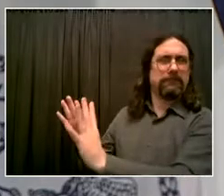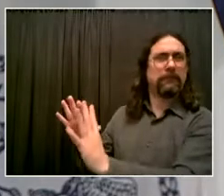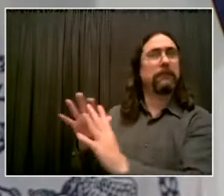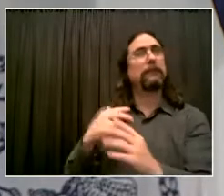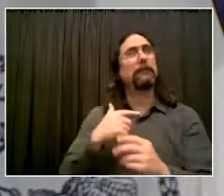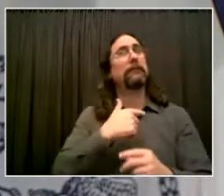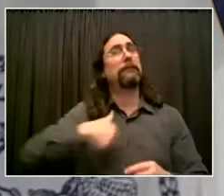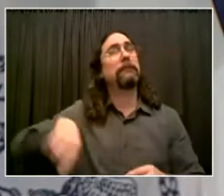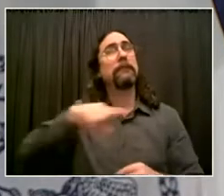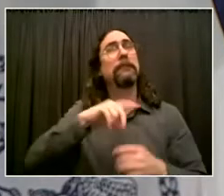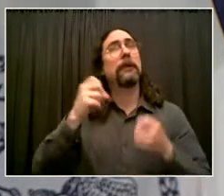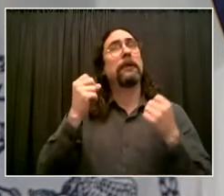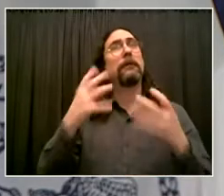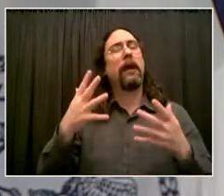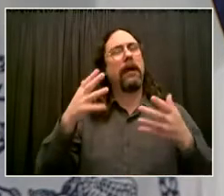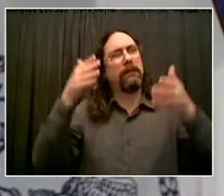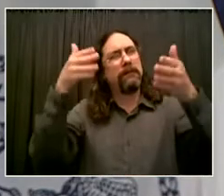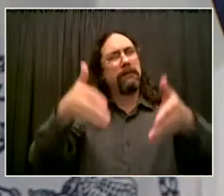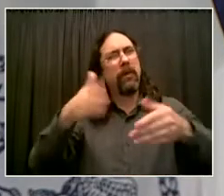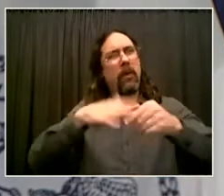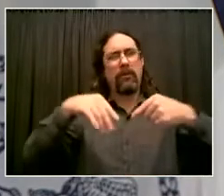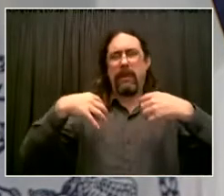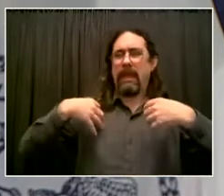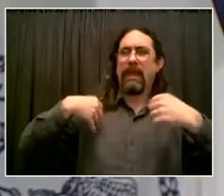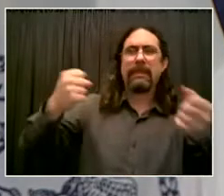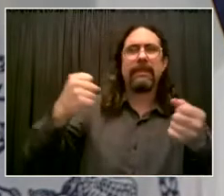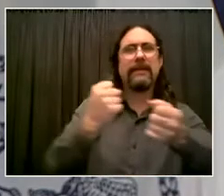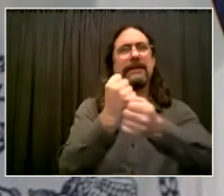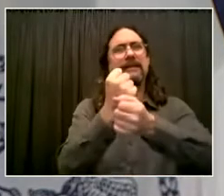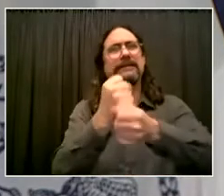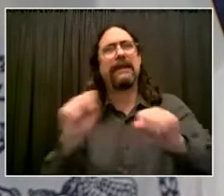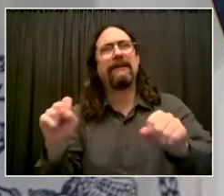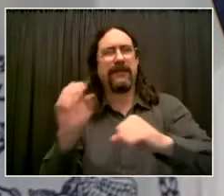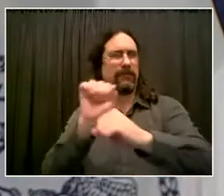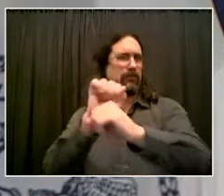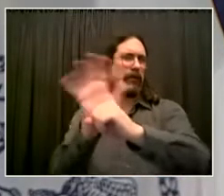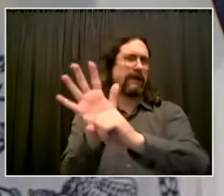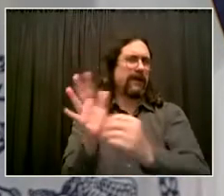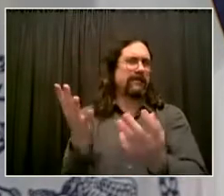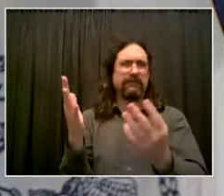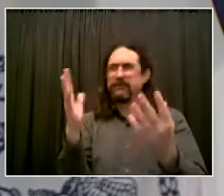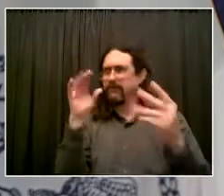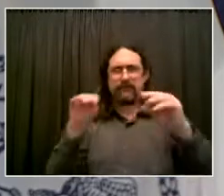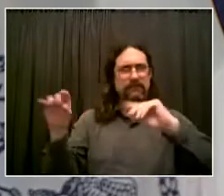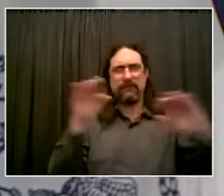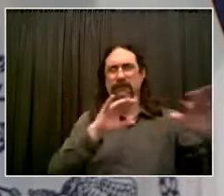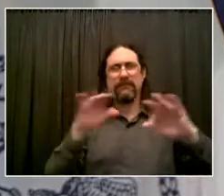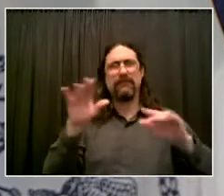and, keep in mind if I want to get involved in some way, but no decision yet.